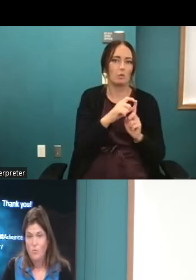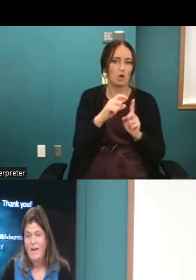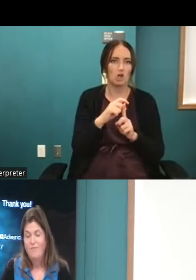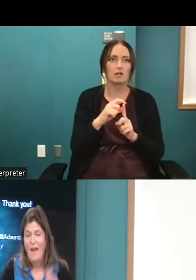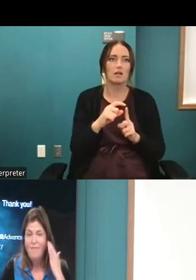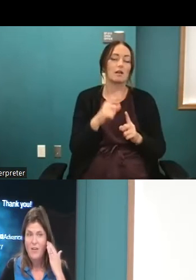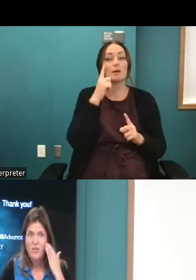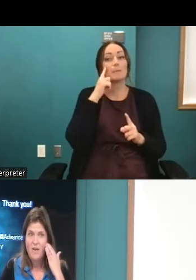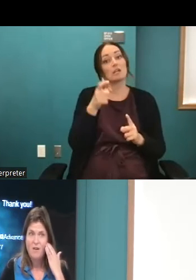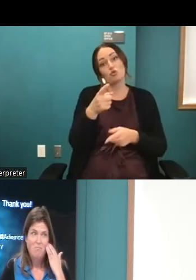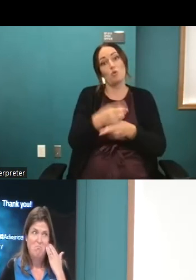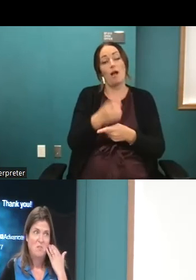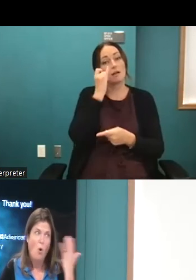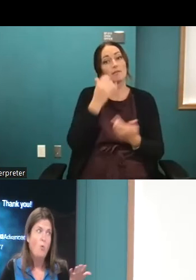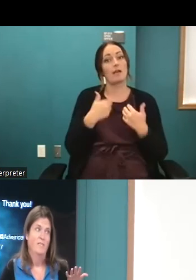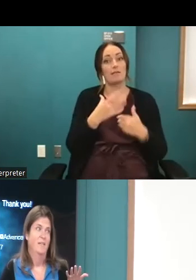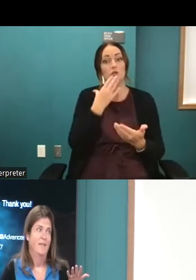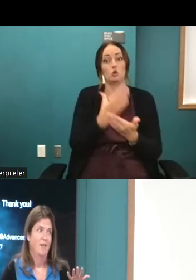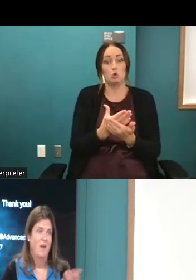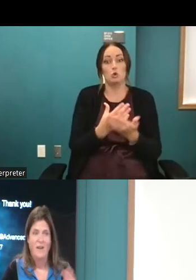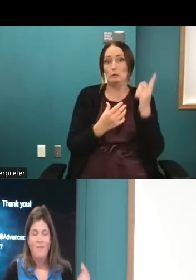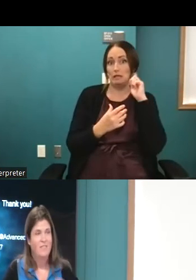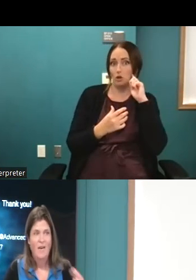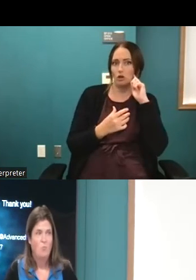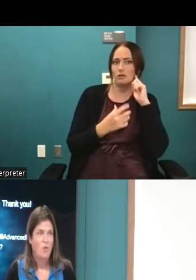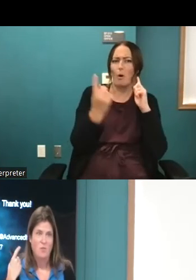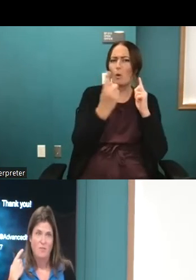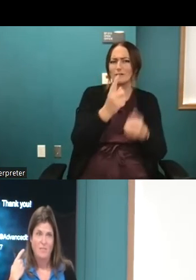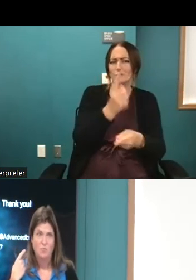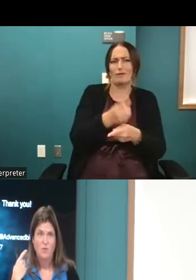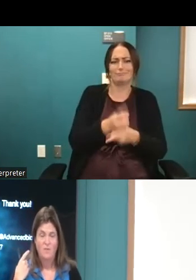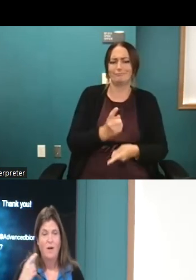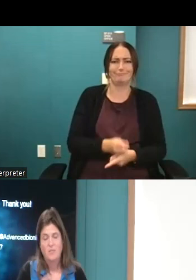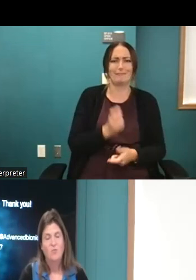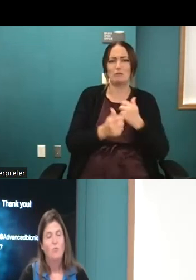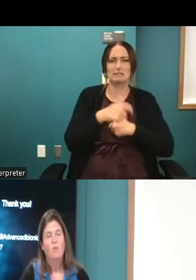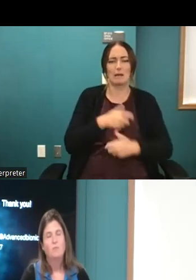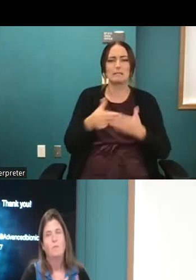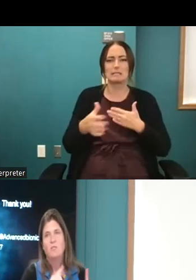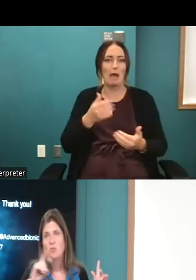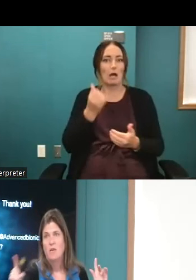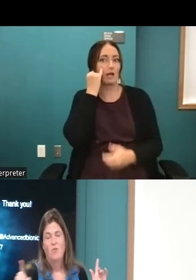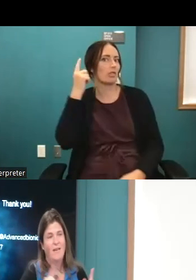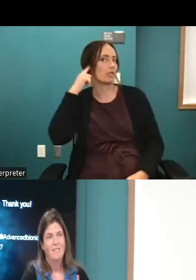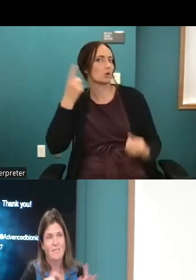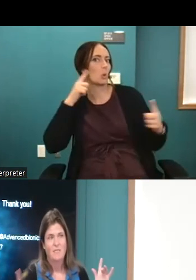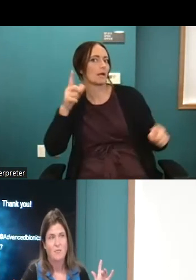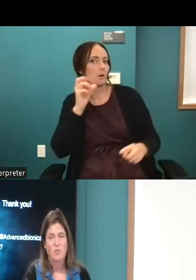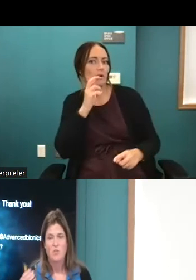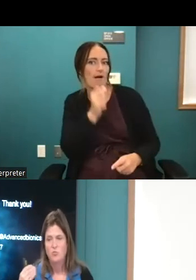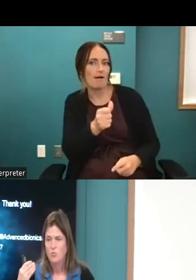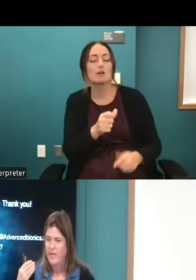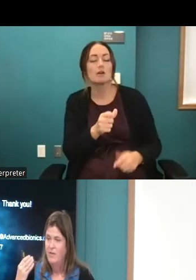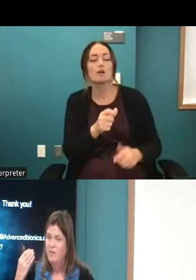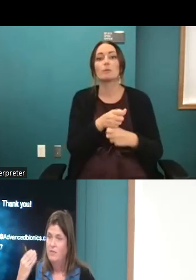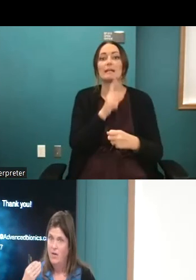because you're right. If they have that good ear, they're always going to get it right every time, whether the device is working or not. So you always want to be sure that you're at a distance